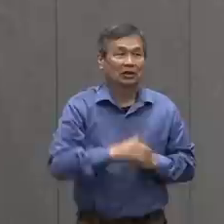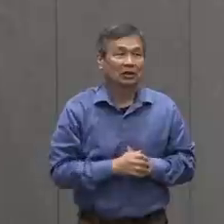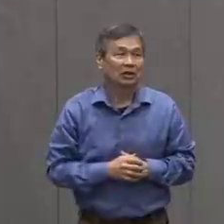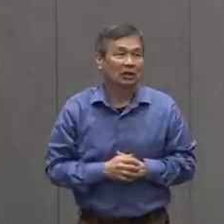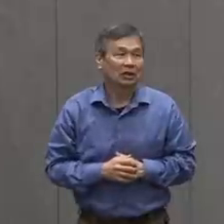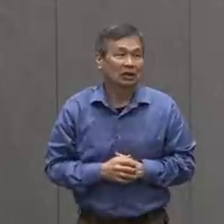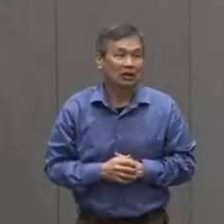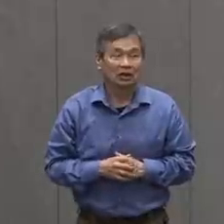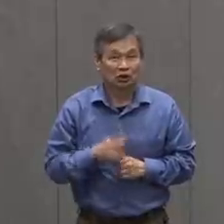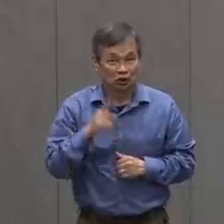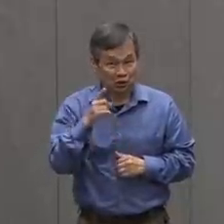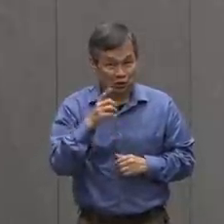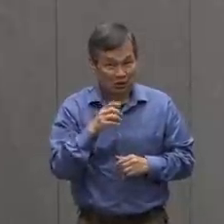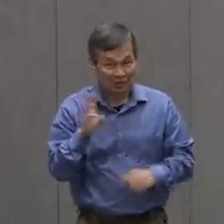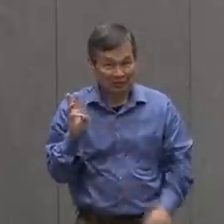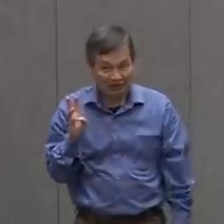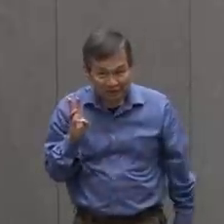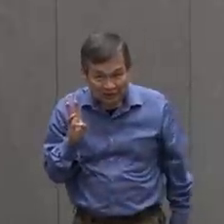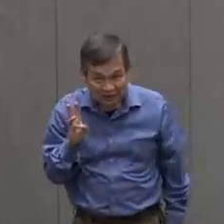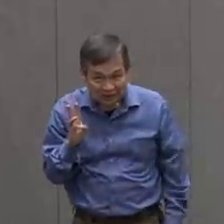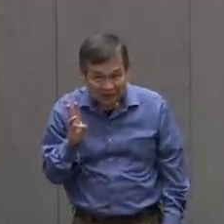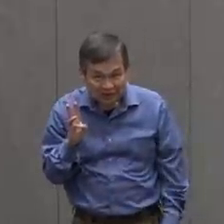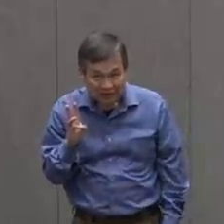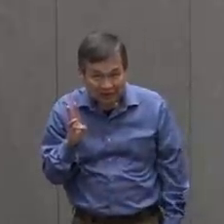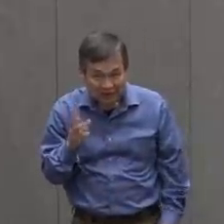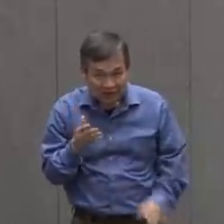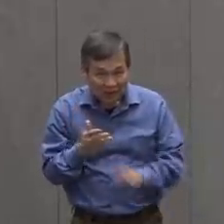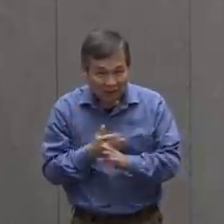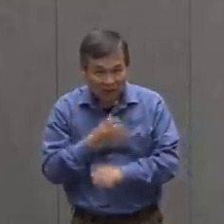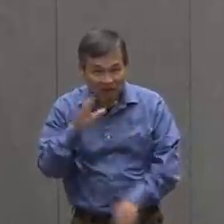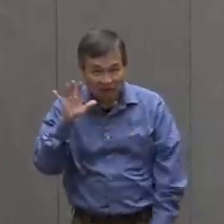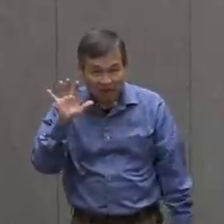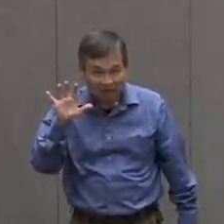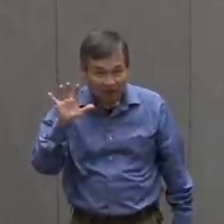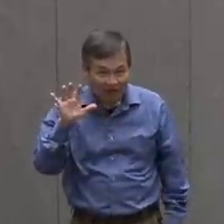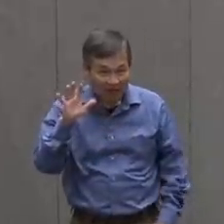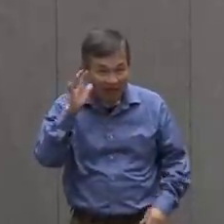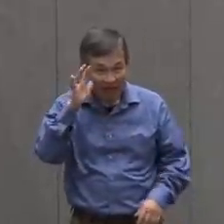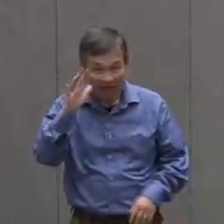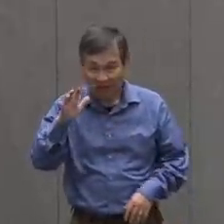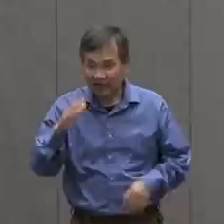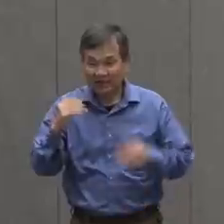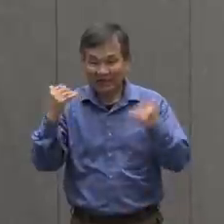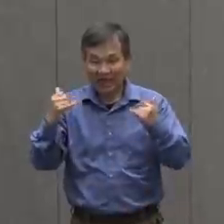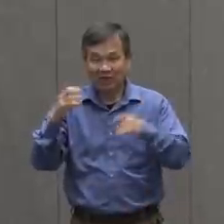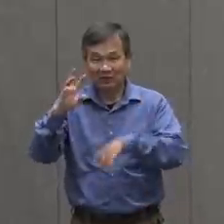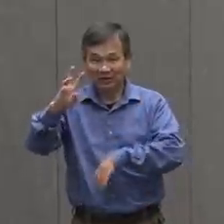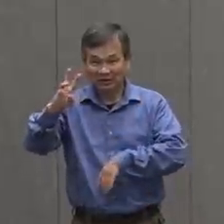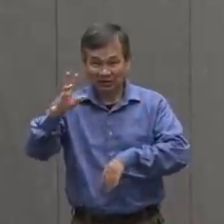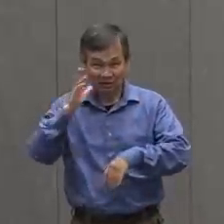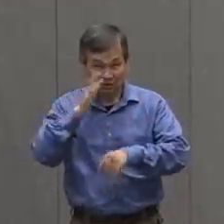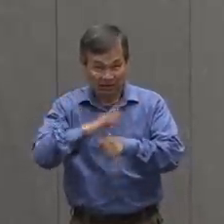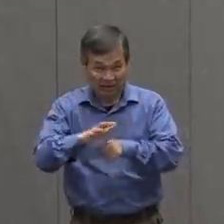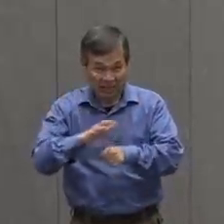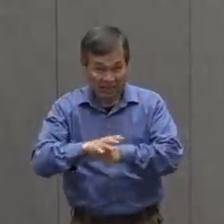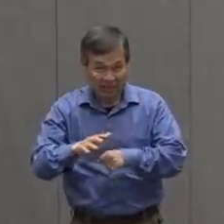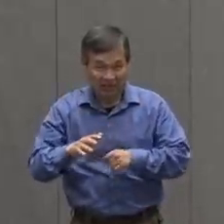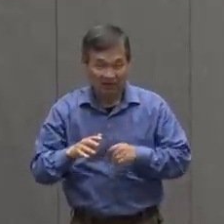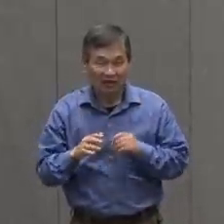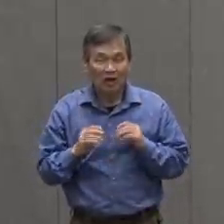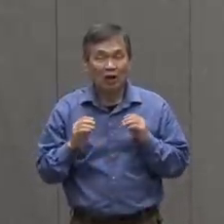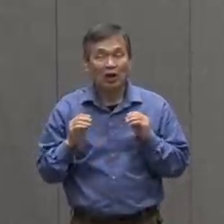Friends, you got 6. Wow. I wonder if that's gonna be enough to fill your 10 frame. 6 more.